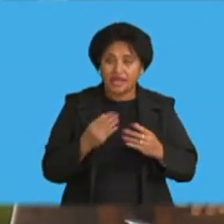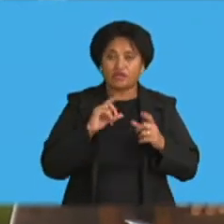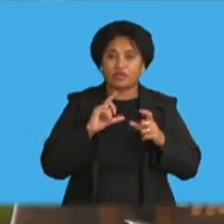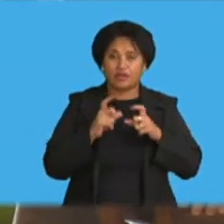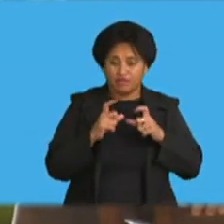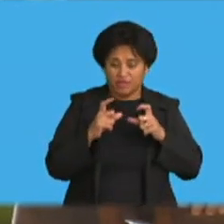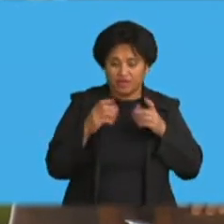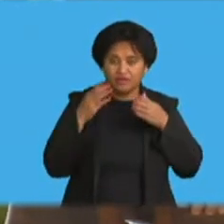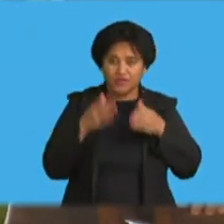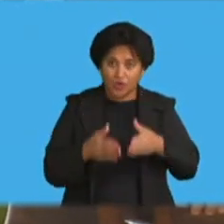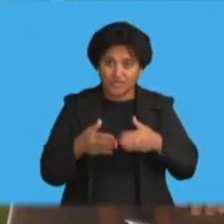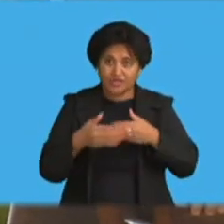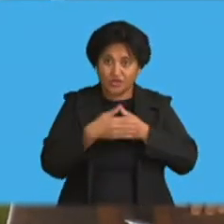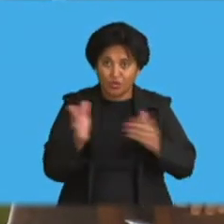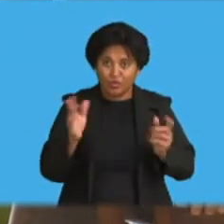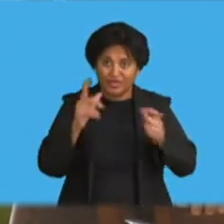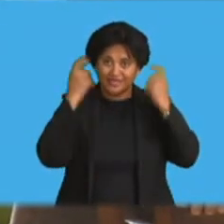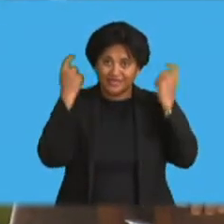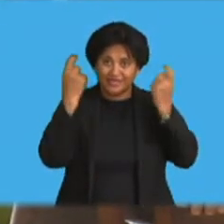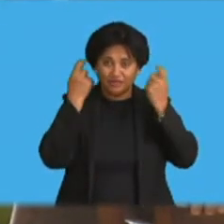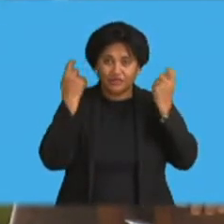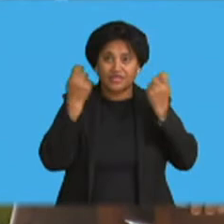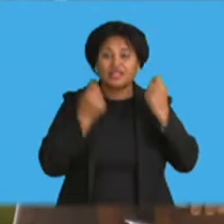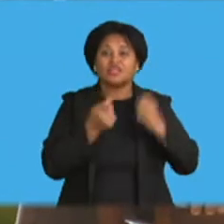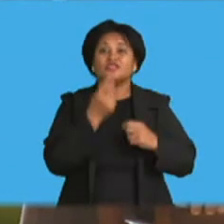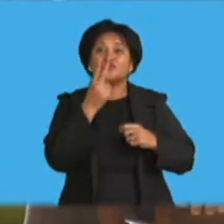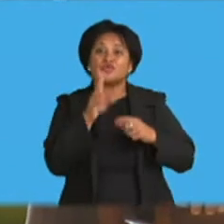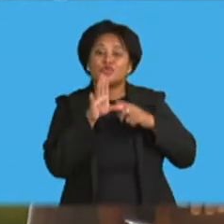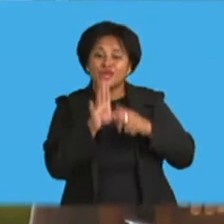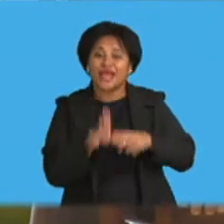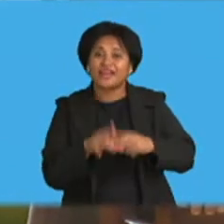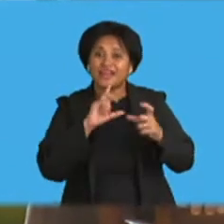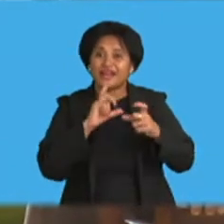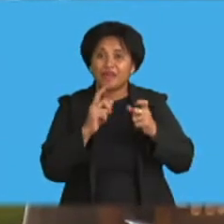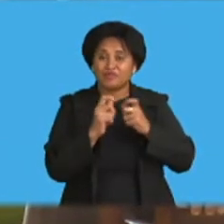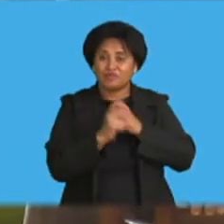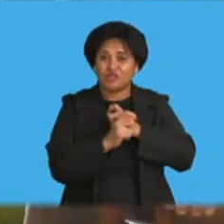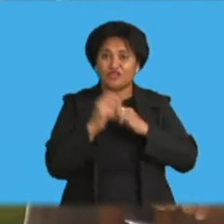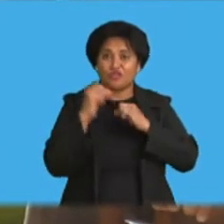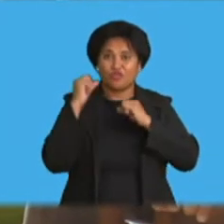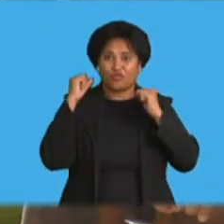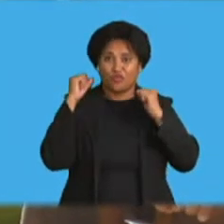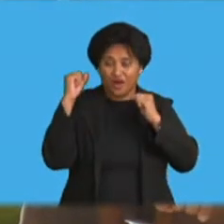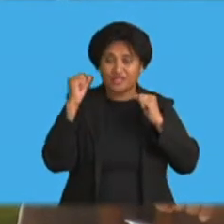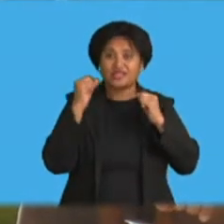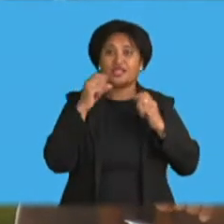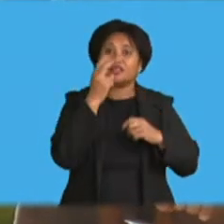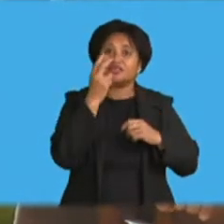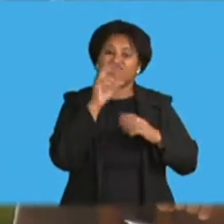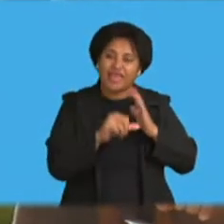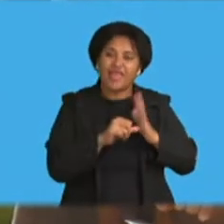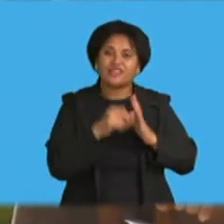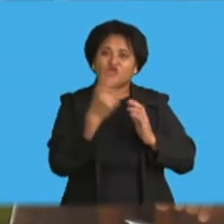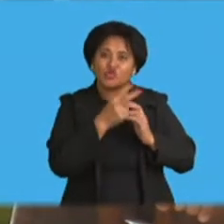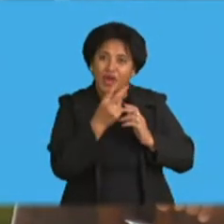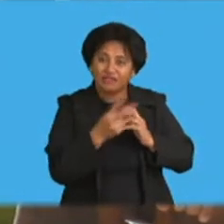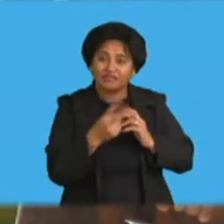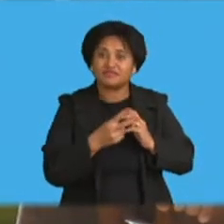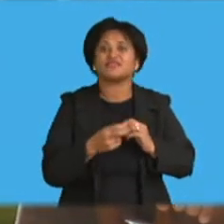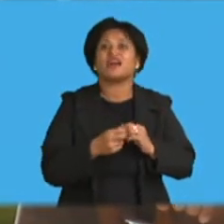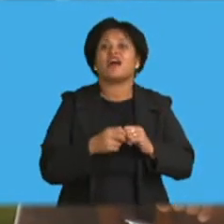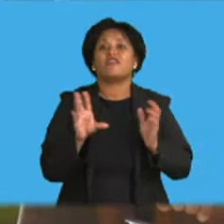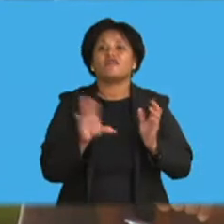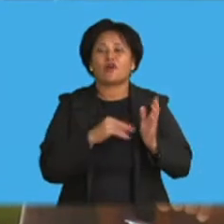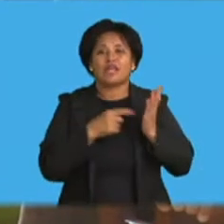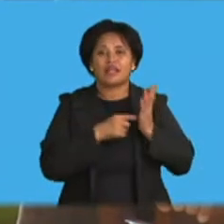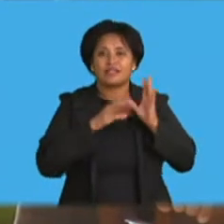climate-focused opening ceremony, where two of our young Fijian climate change warriors, 12-year-old Timothy Nalusala of